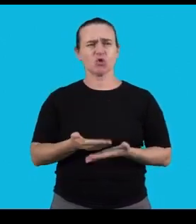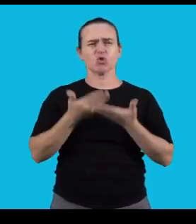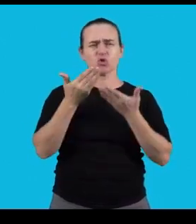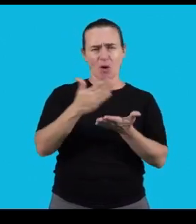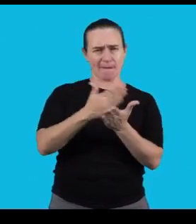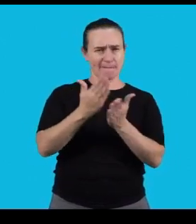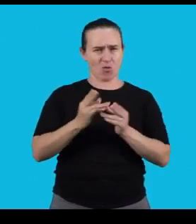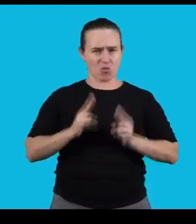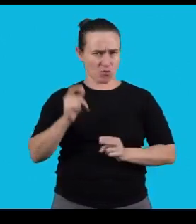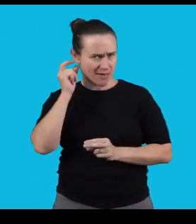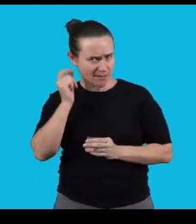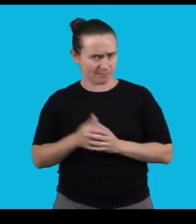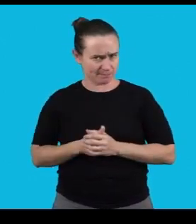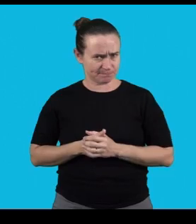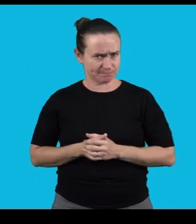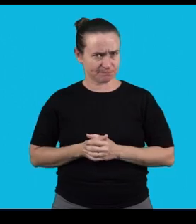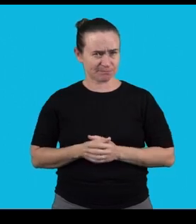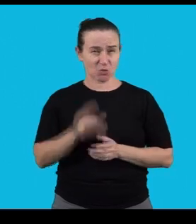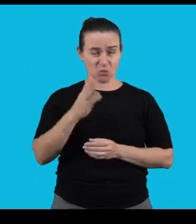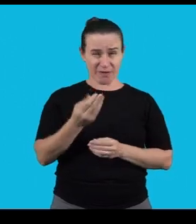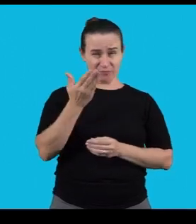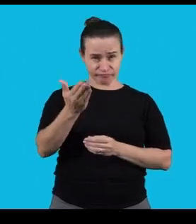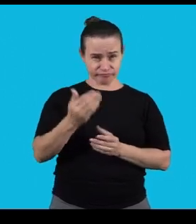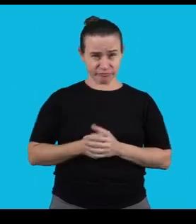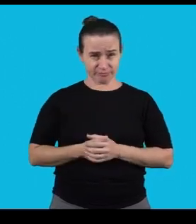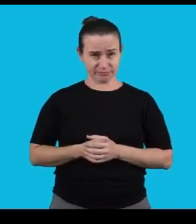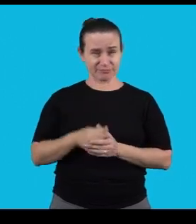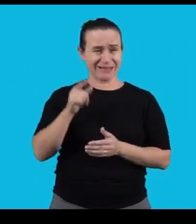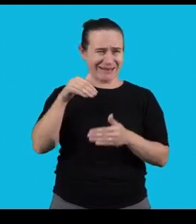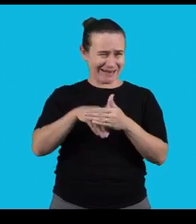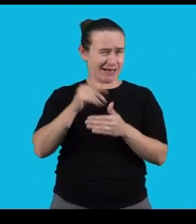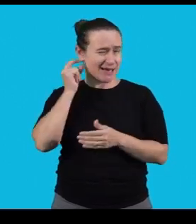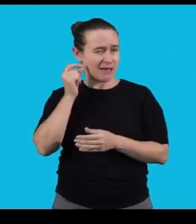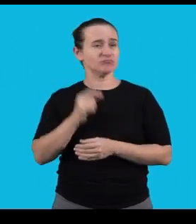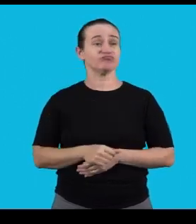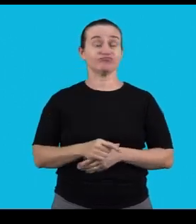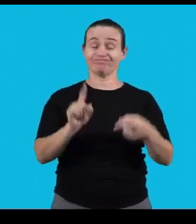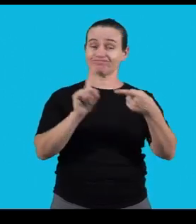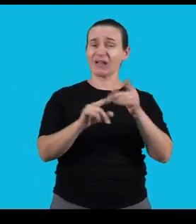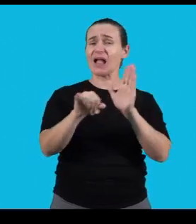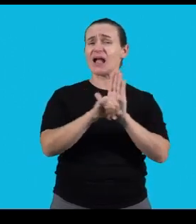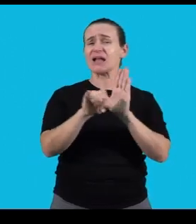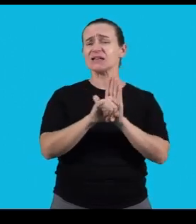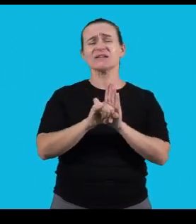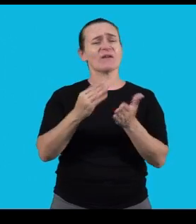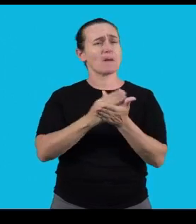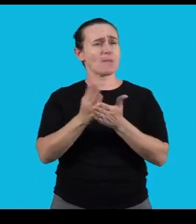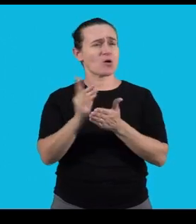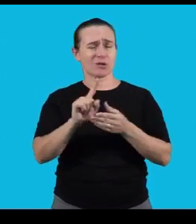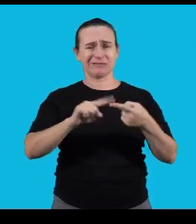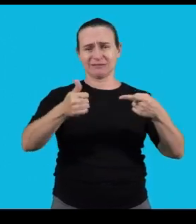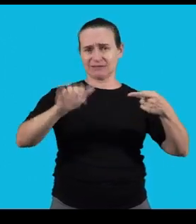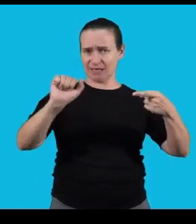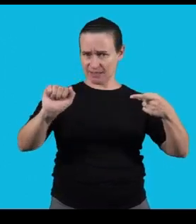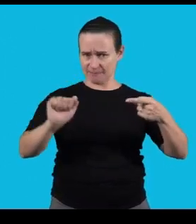The diagram alongside represents a part of the human ear. You look at this. This is basically the inner ear. Identify,